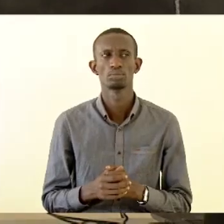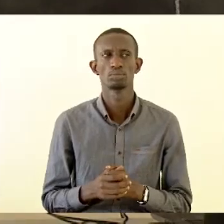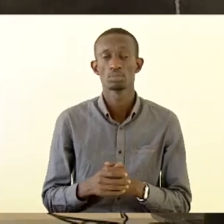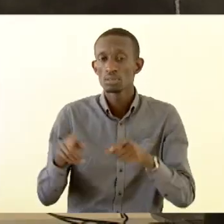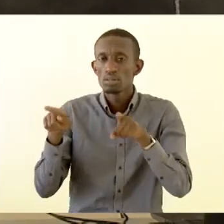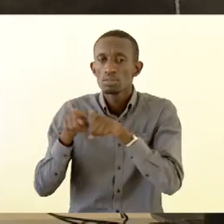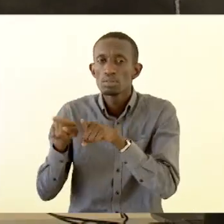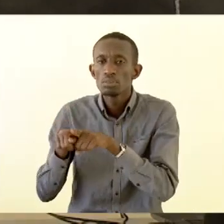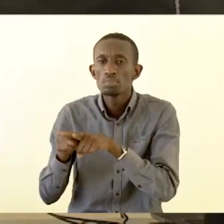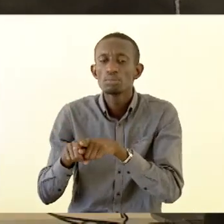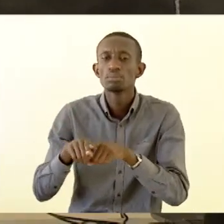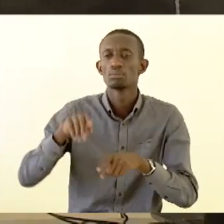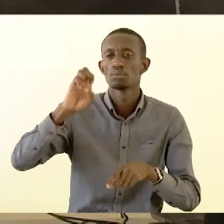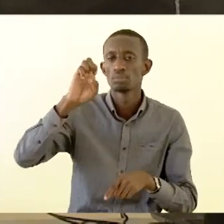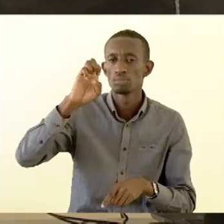mass